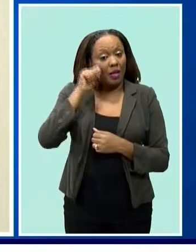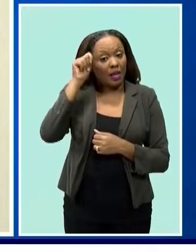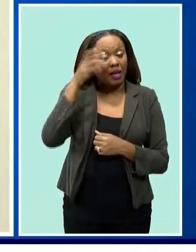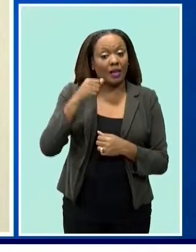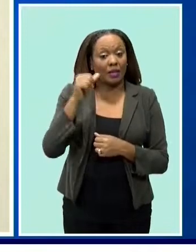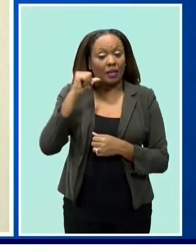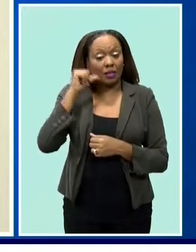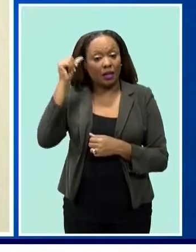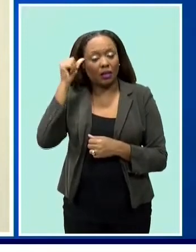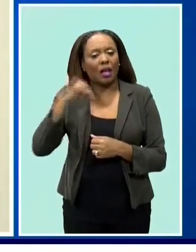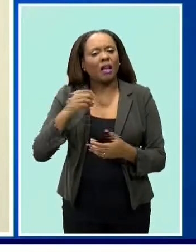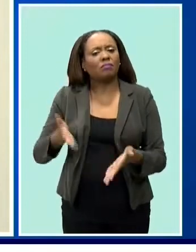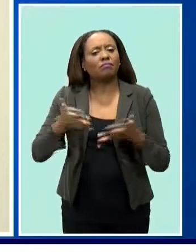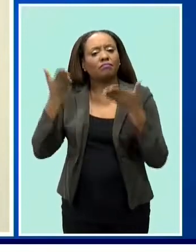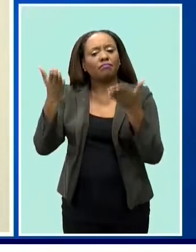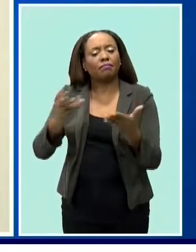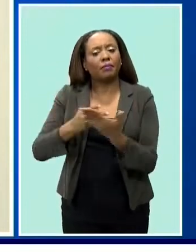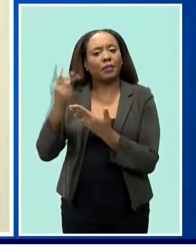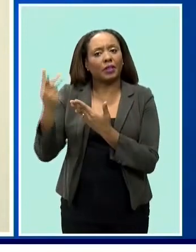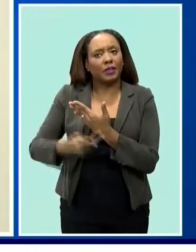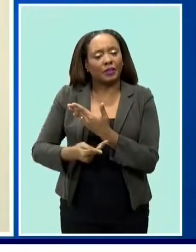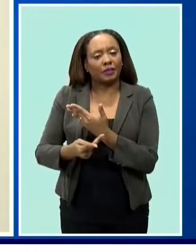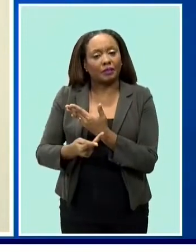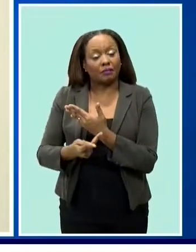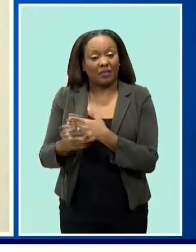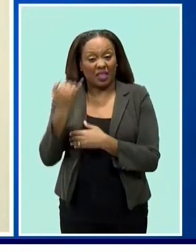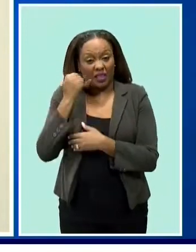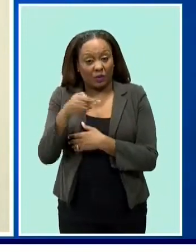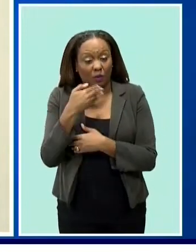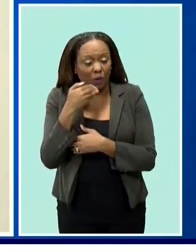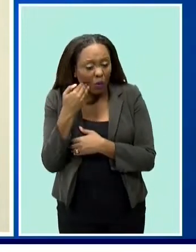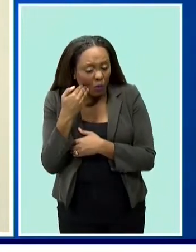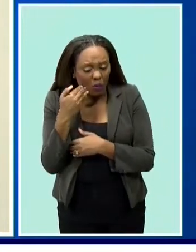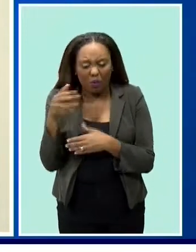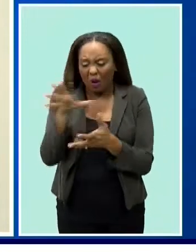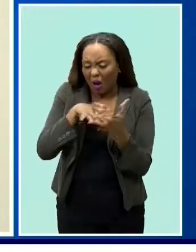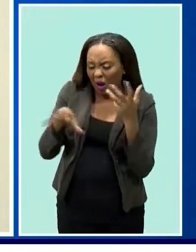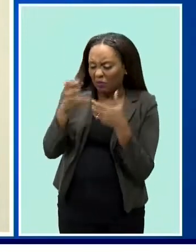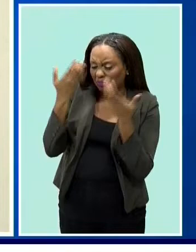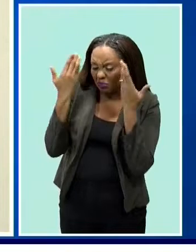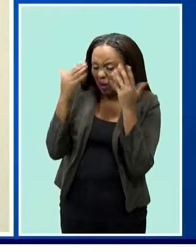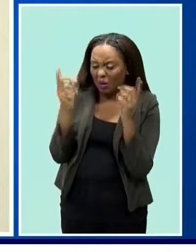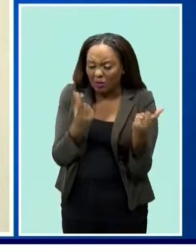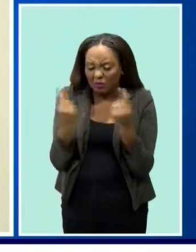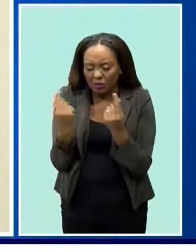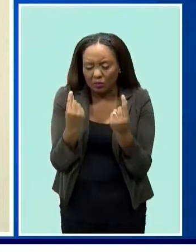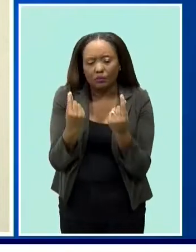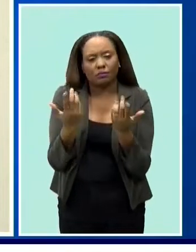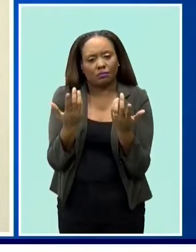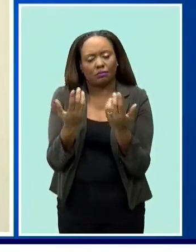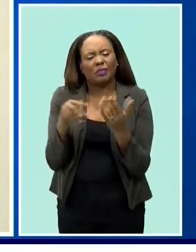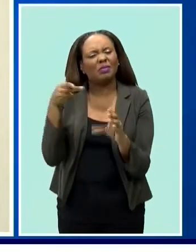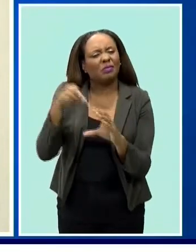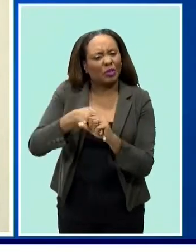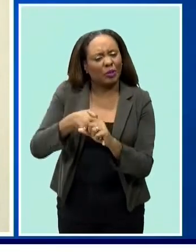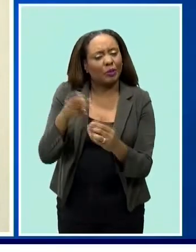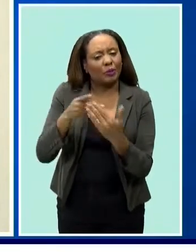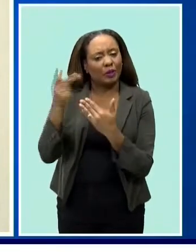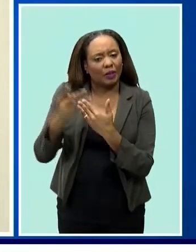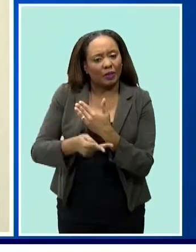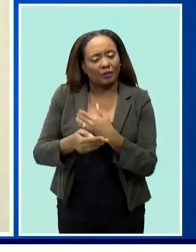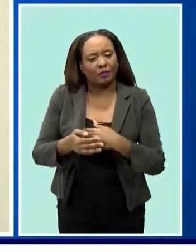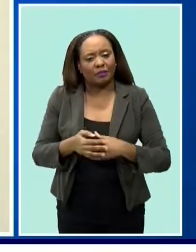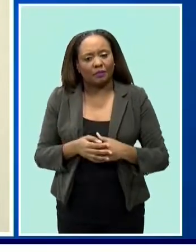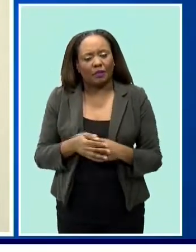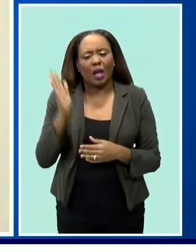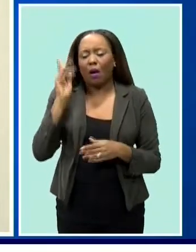I recommend this program if they're home, confused, and don't know what to do. Try this program. I would